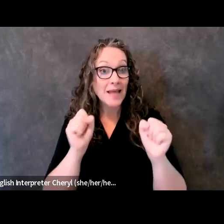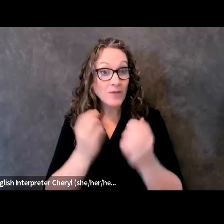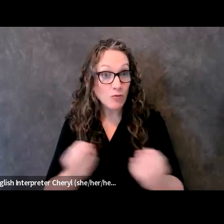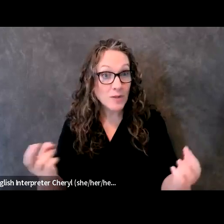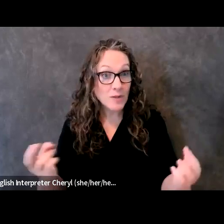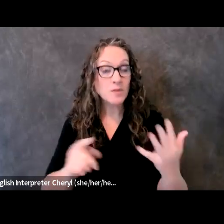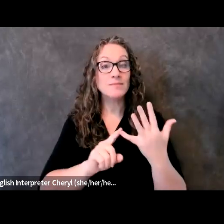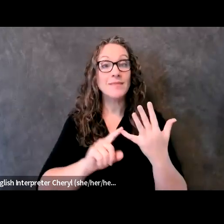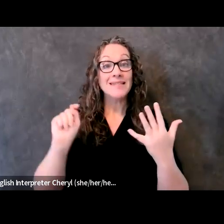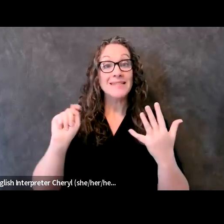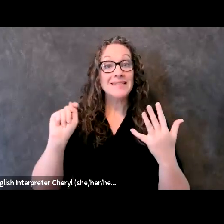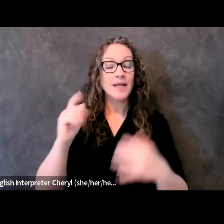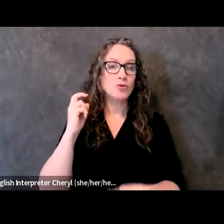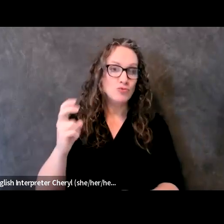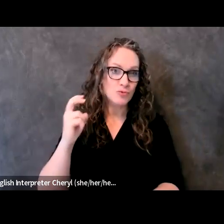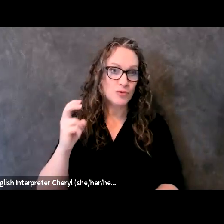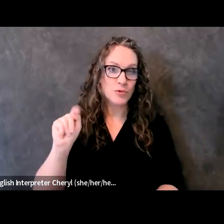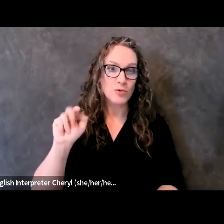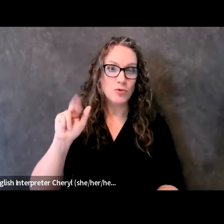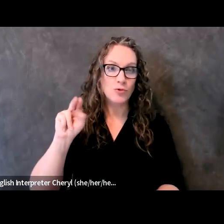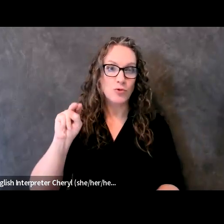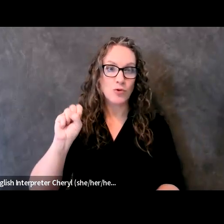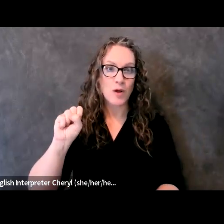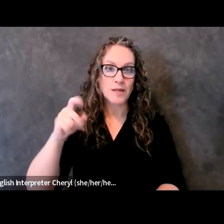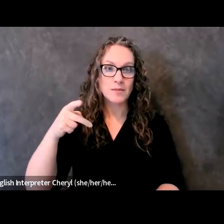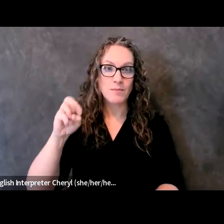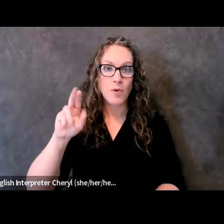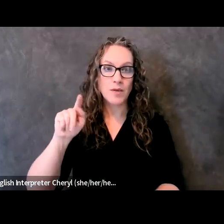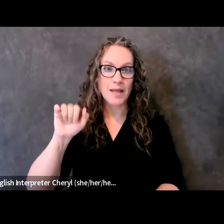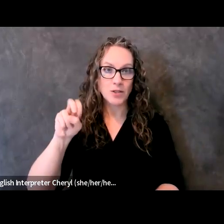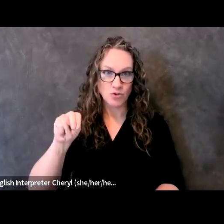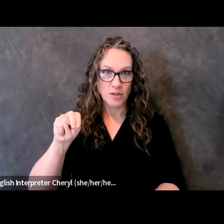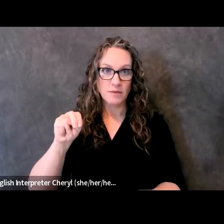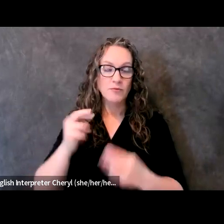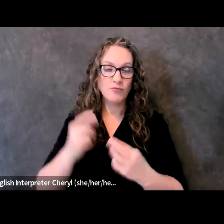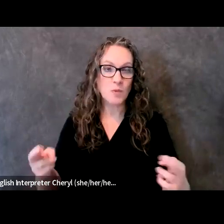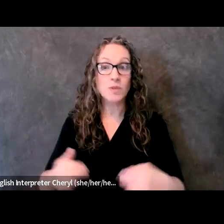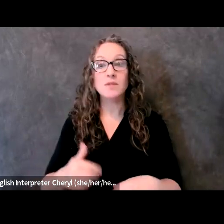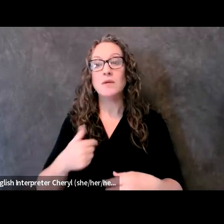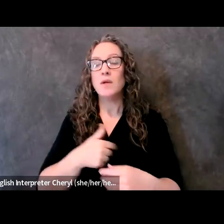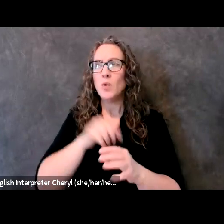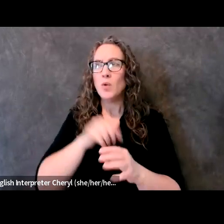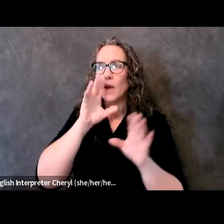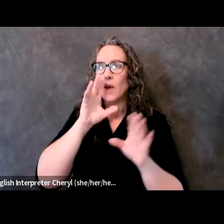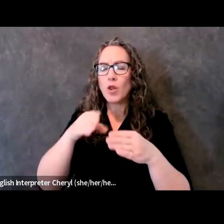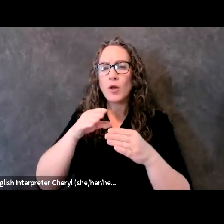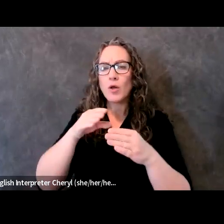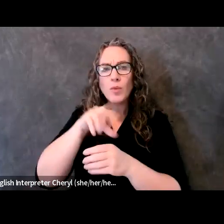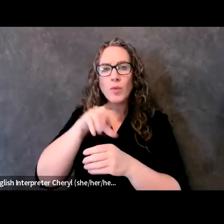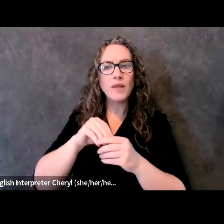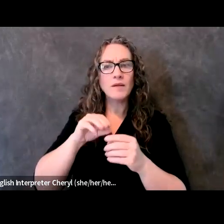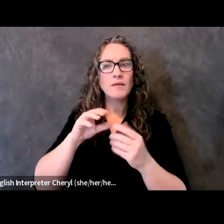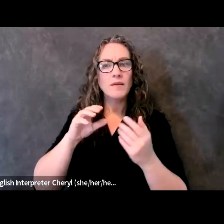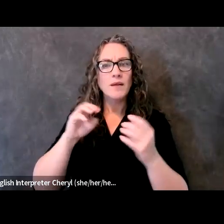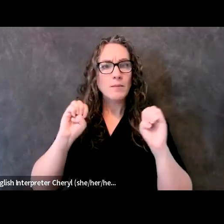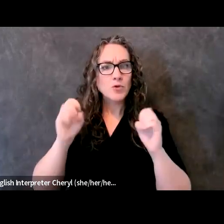T stands for transportation resources. As we work with the inclusive emergency management, we also need to